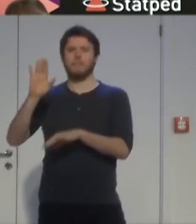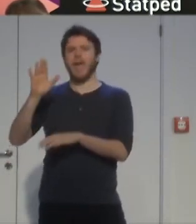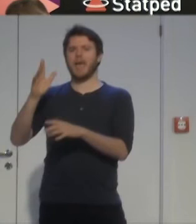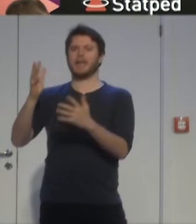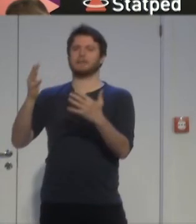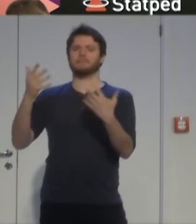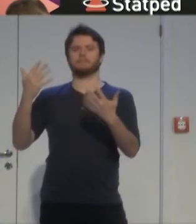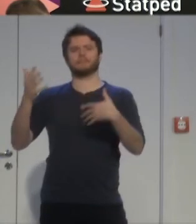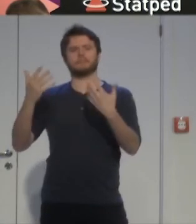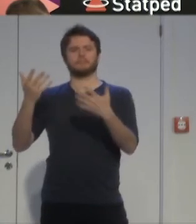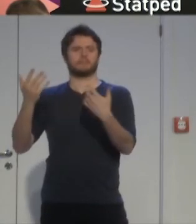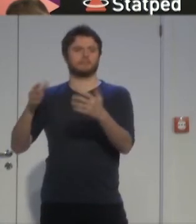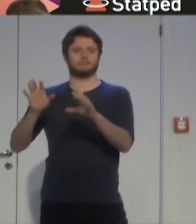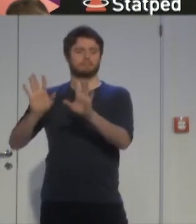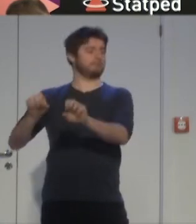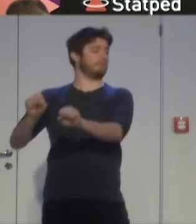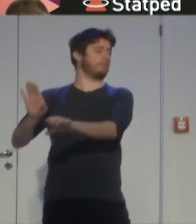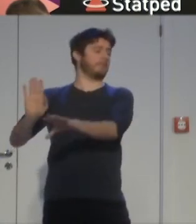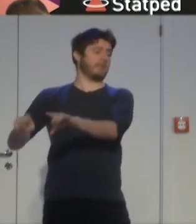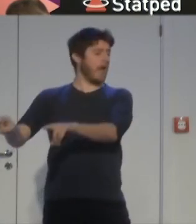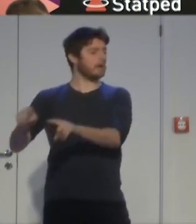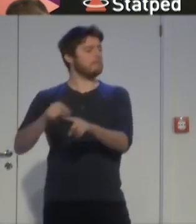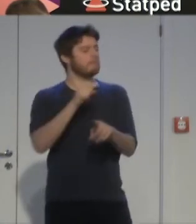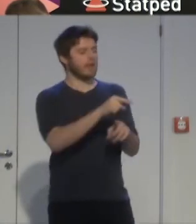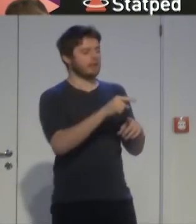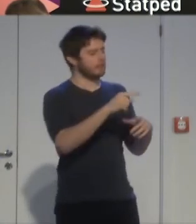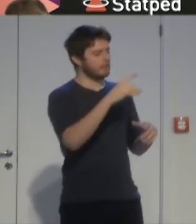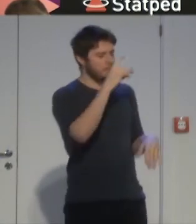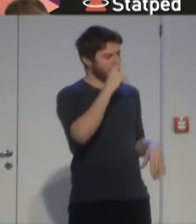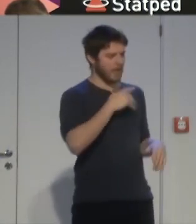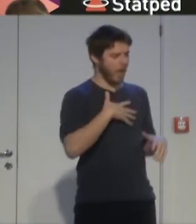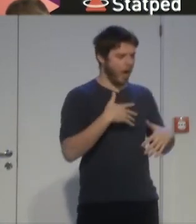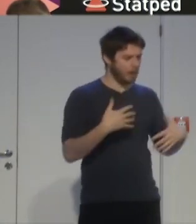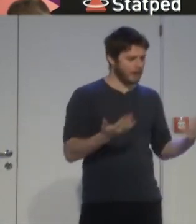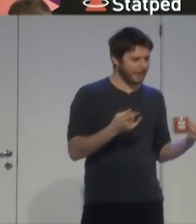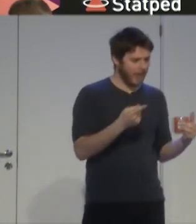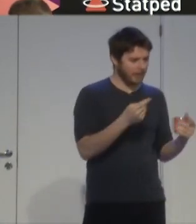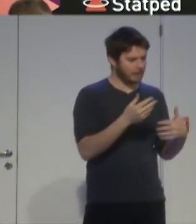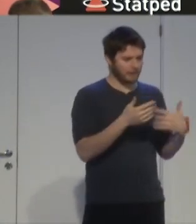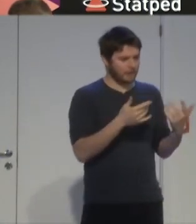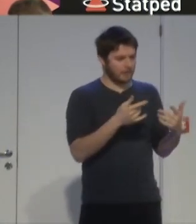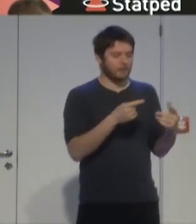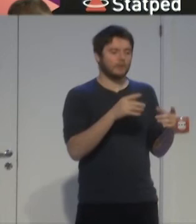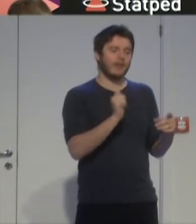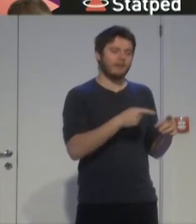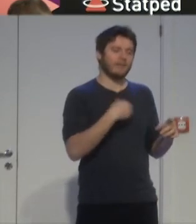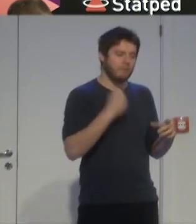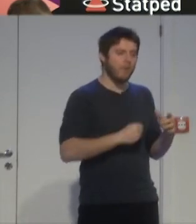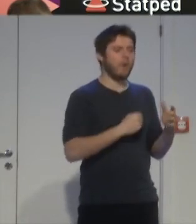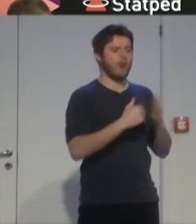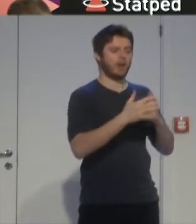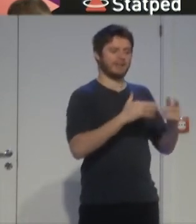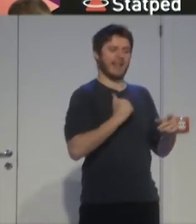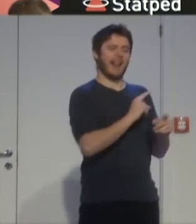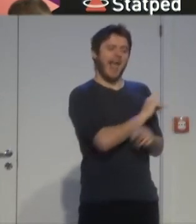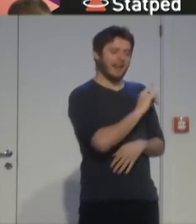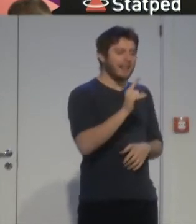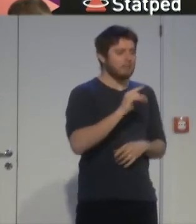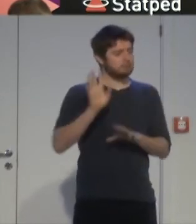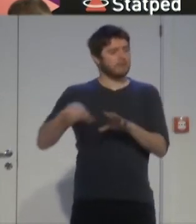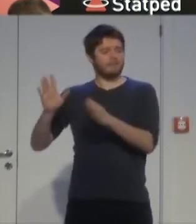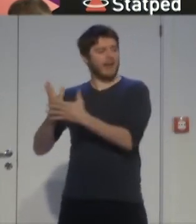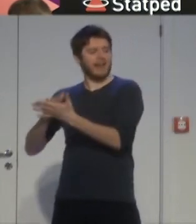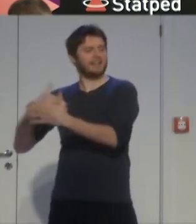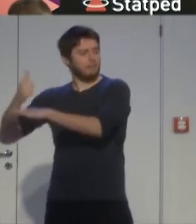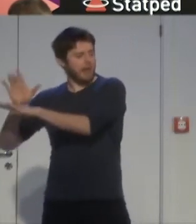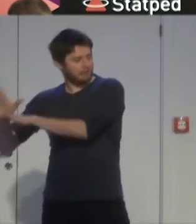there. But humans have no meaning, no sense, nothing. So we have to make it all the time.